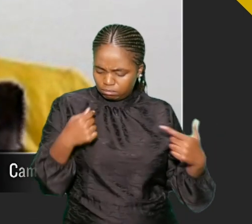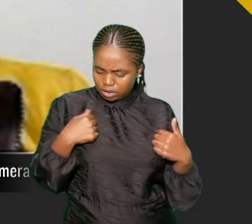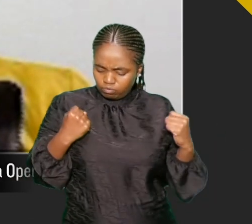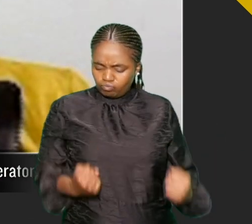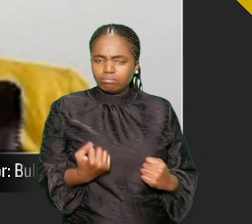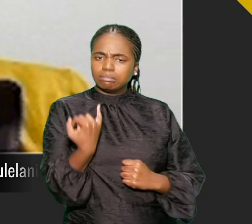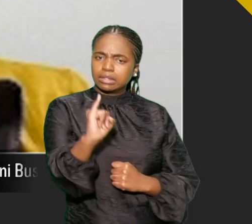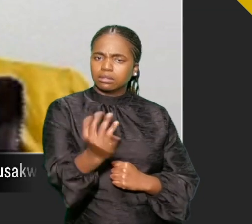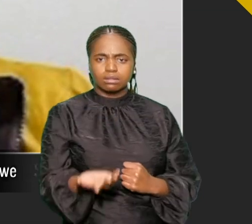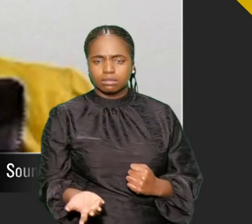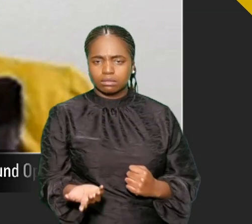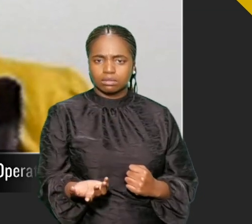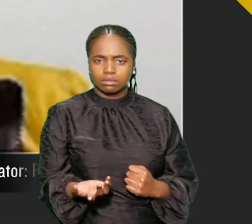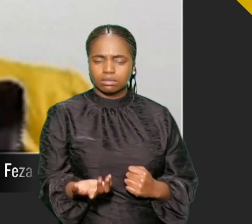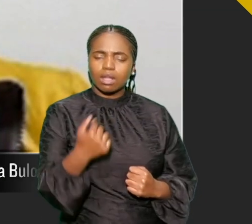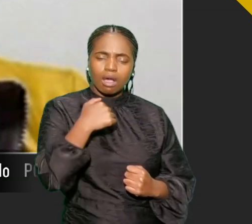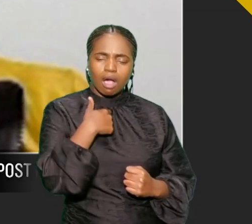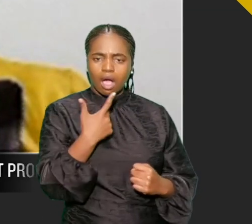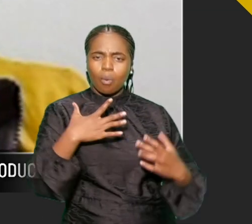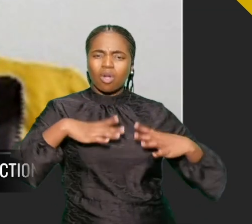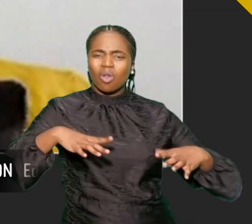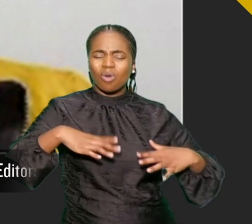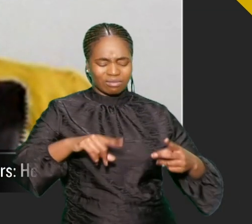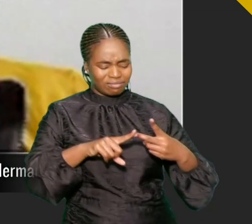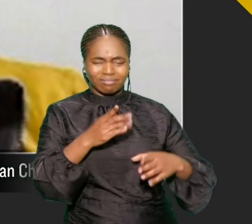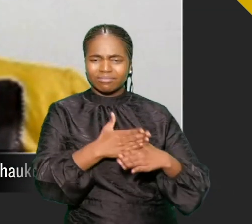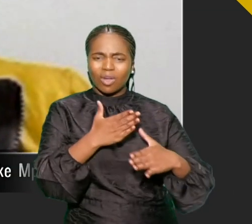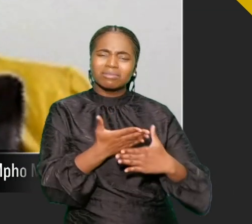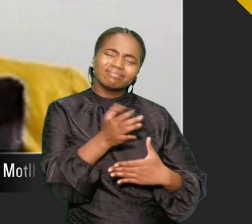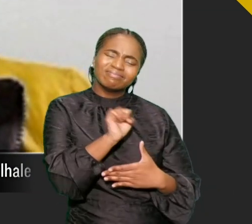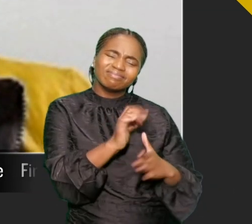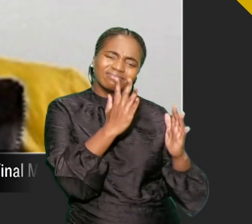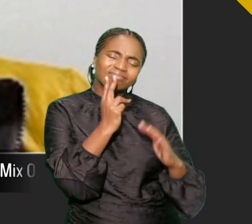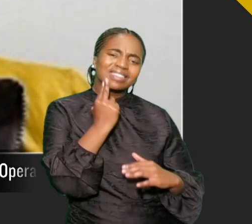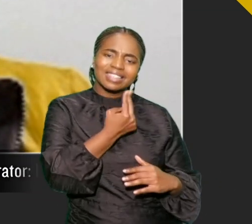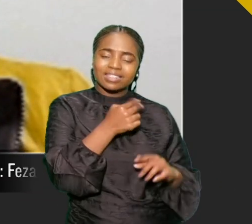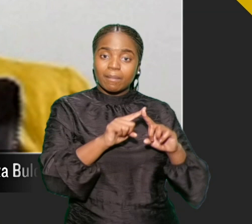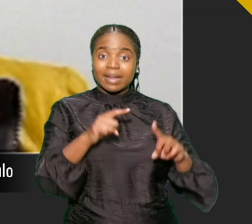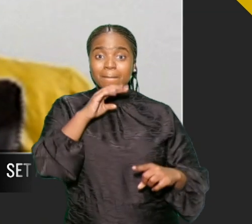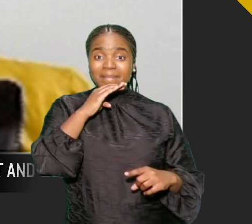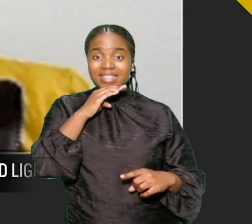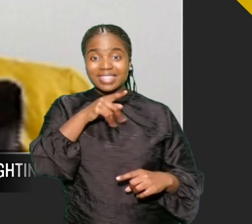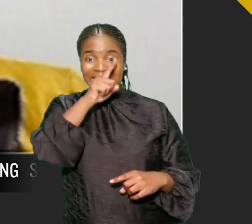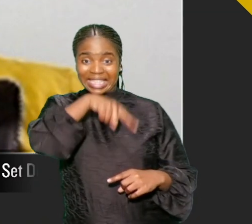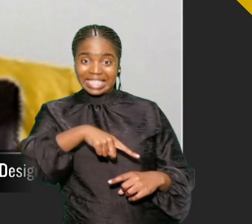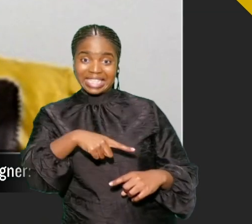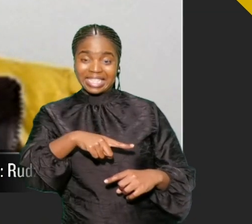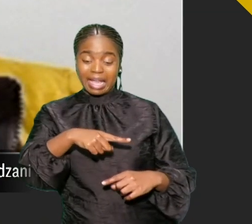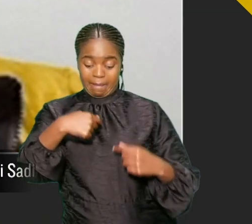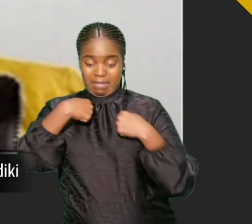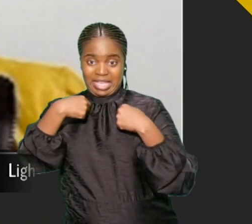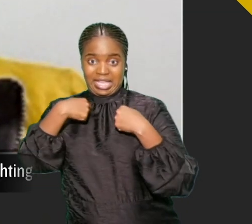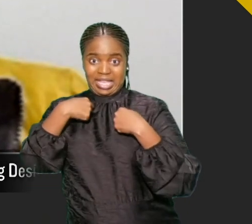something that defines you. Our clothes, our jobs, our titles, that's not the main thing. And if we focus more on